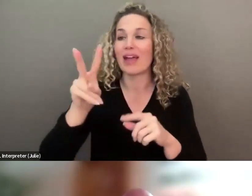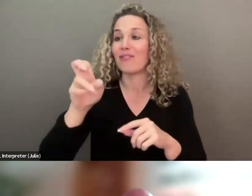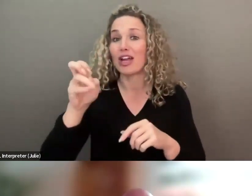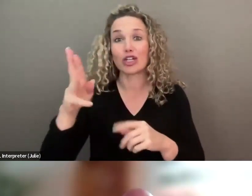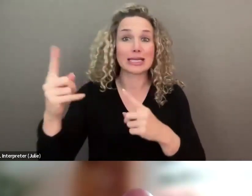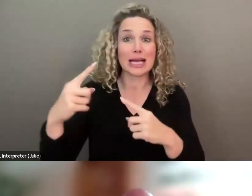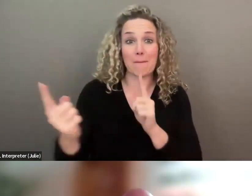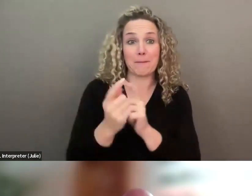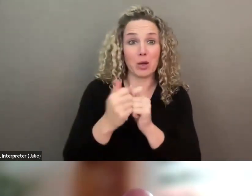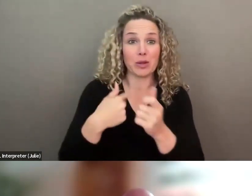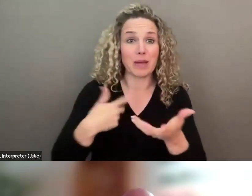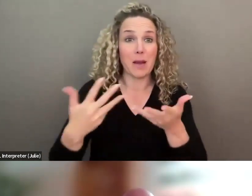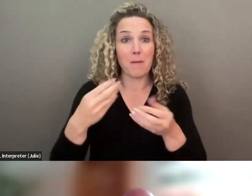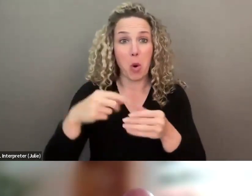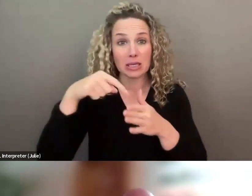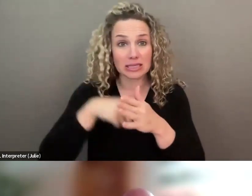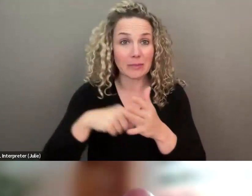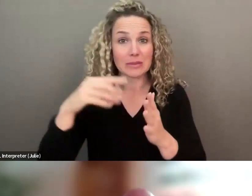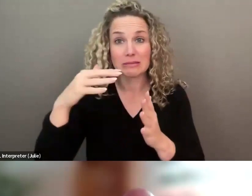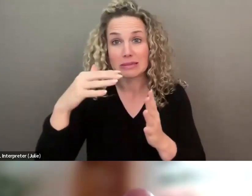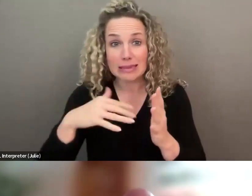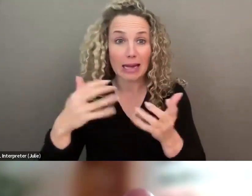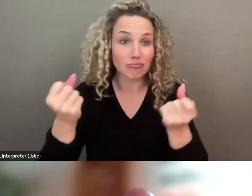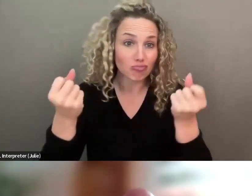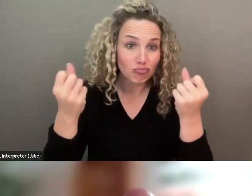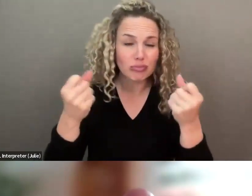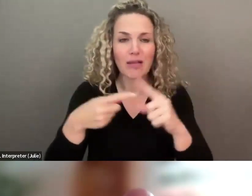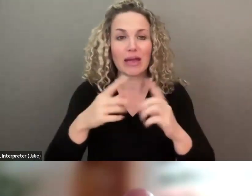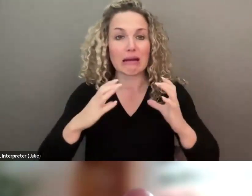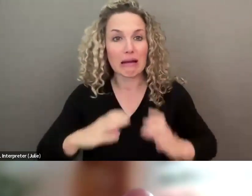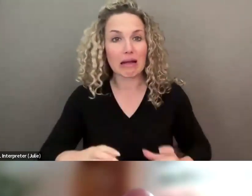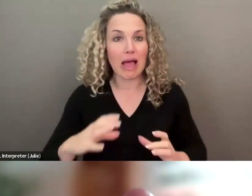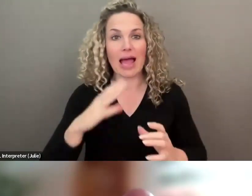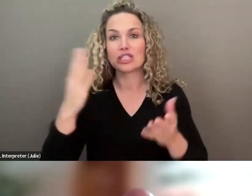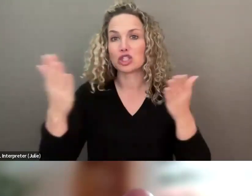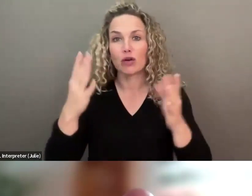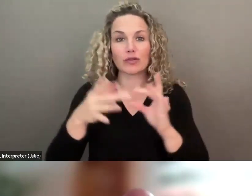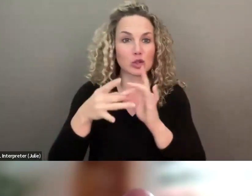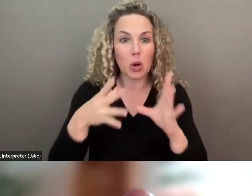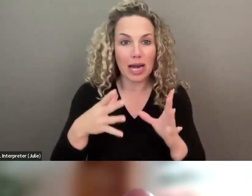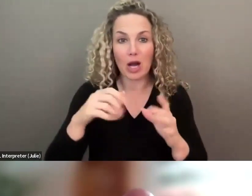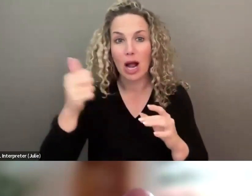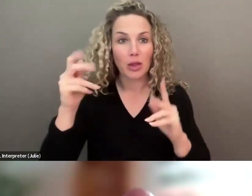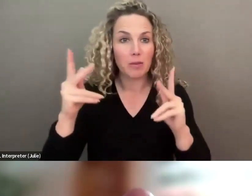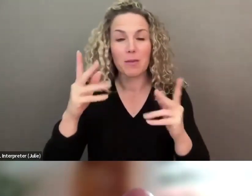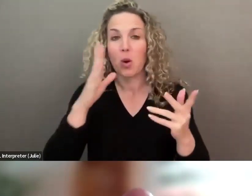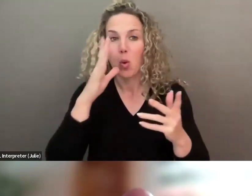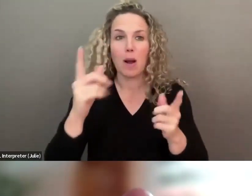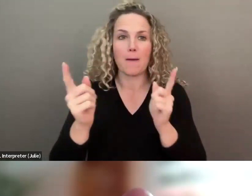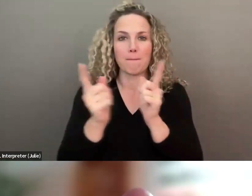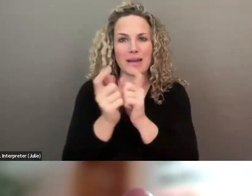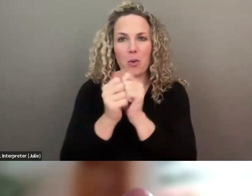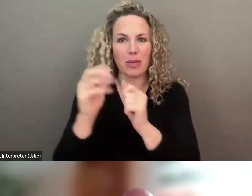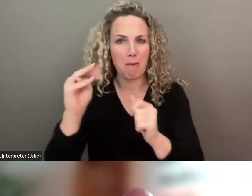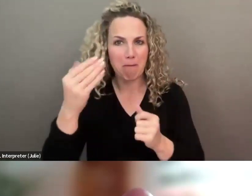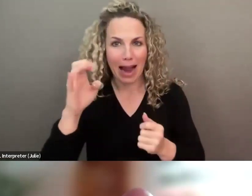and we'll have more in-depth study of that. And clients and service coordinators and other folks are going to get to meet with Michael, and